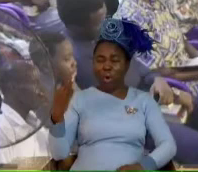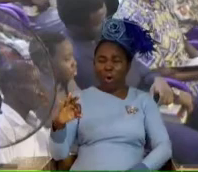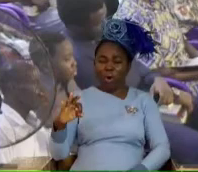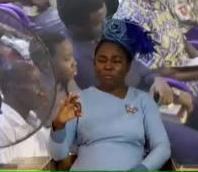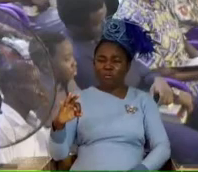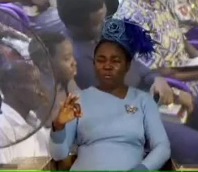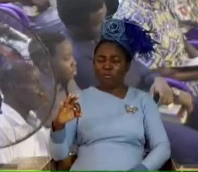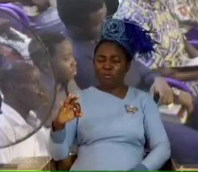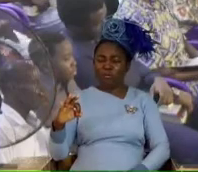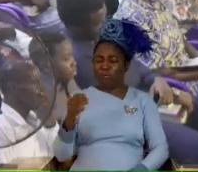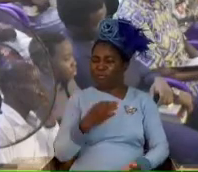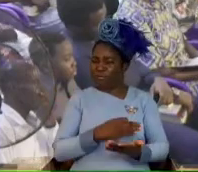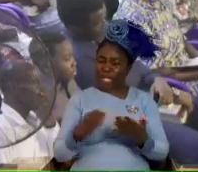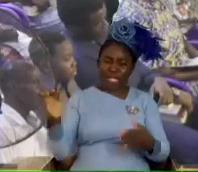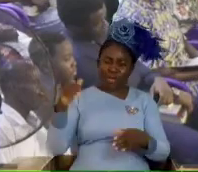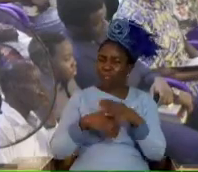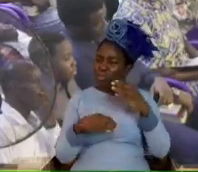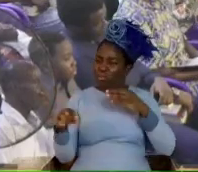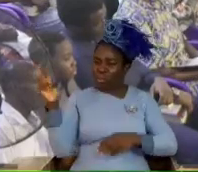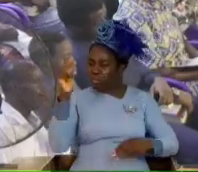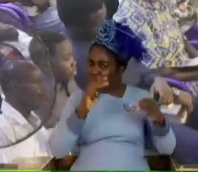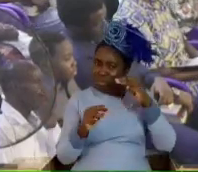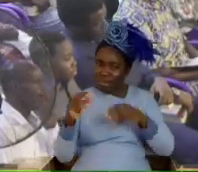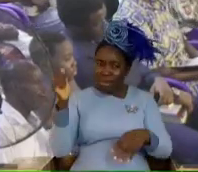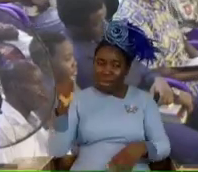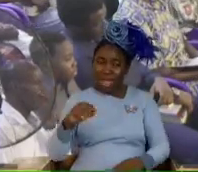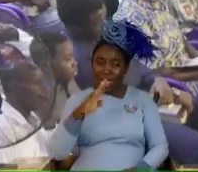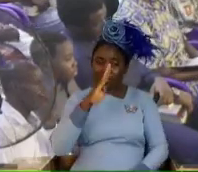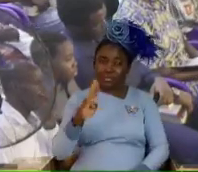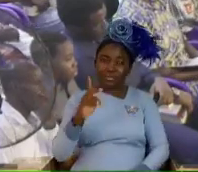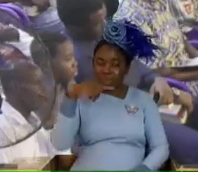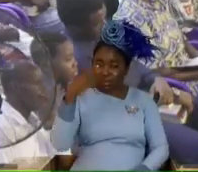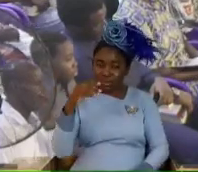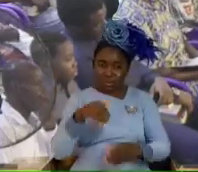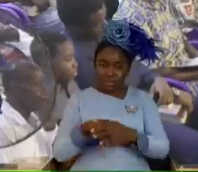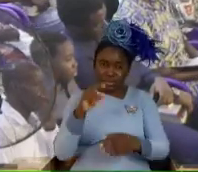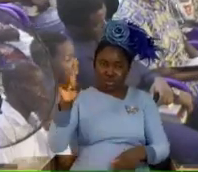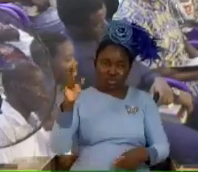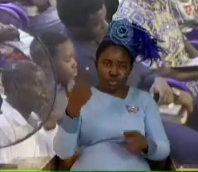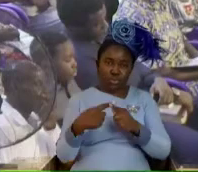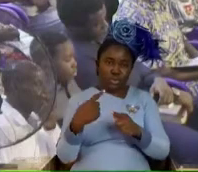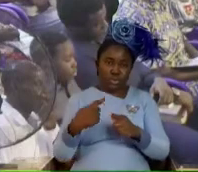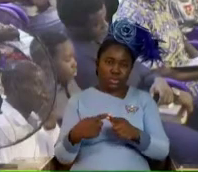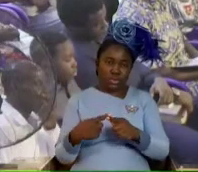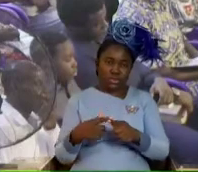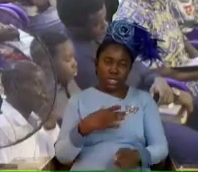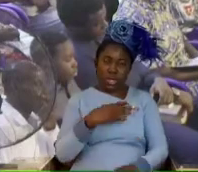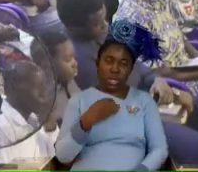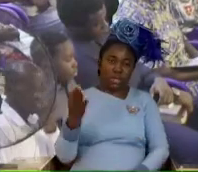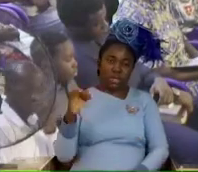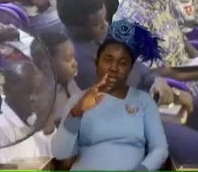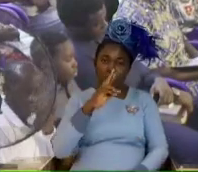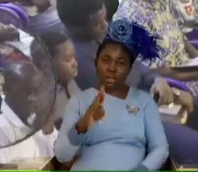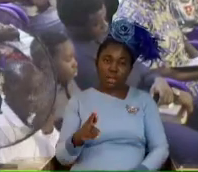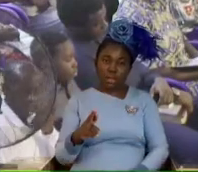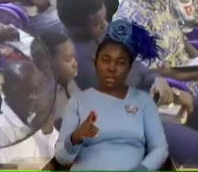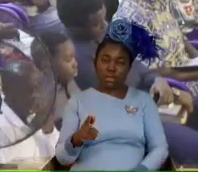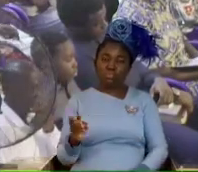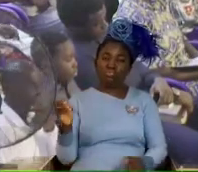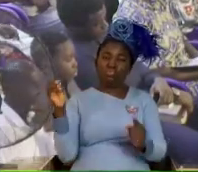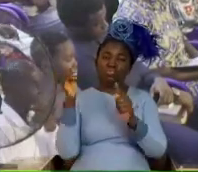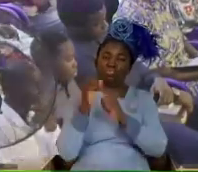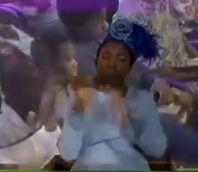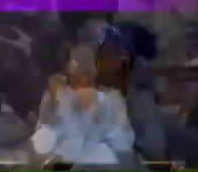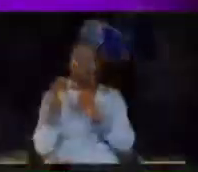can be summarized in two words. And those two words are too late. Too